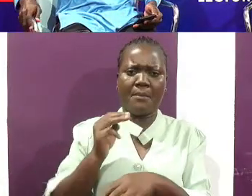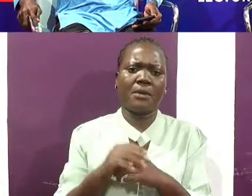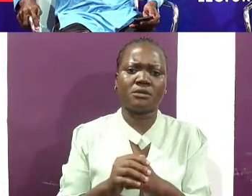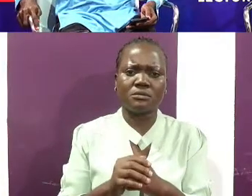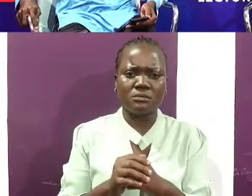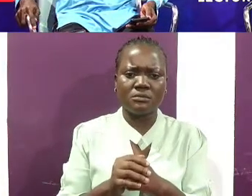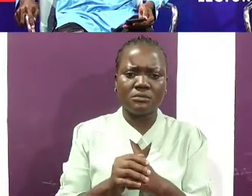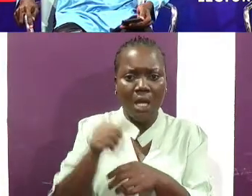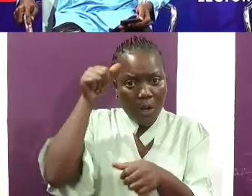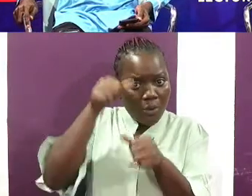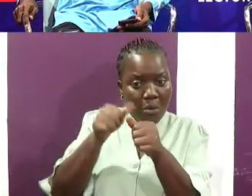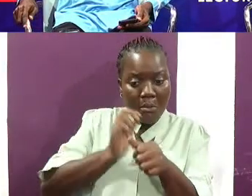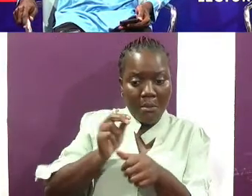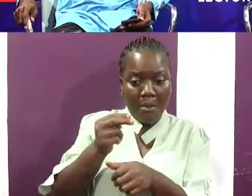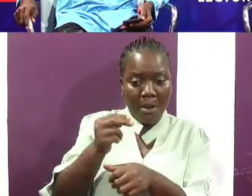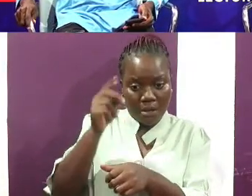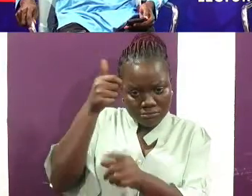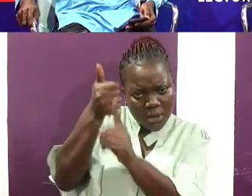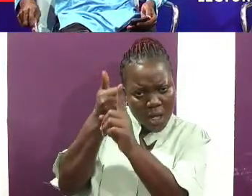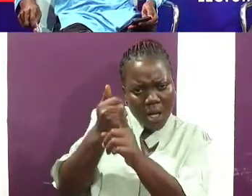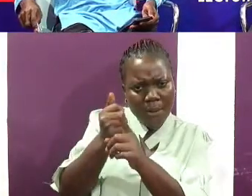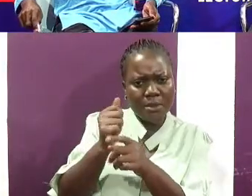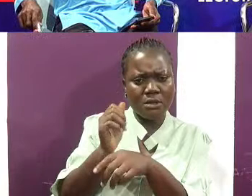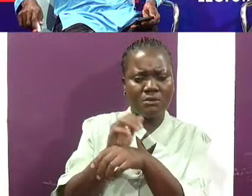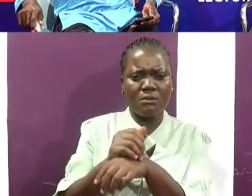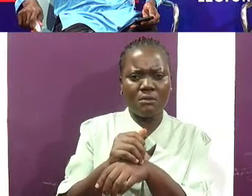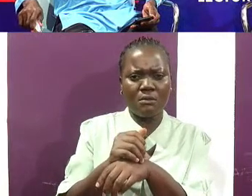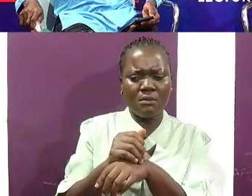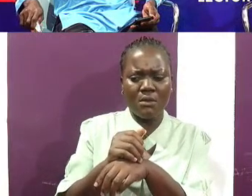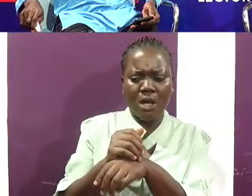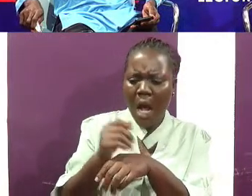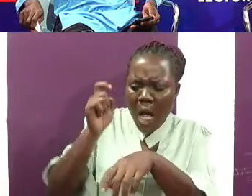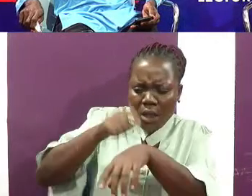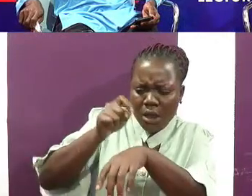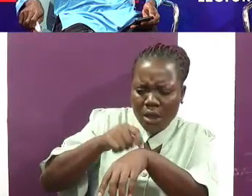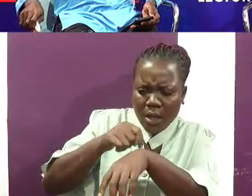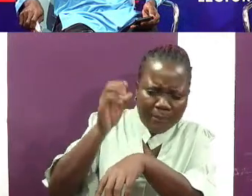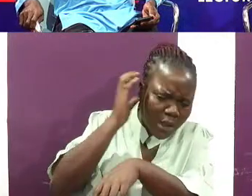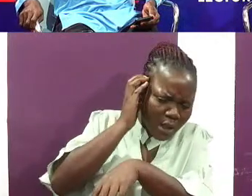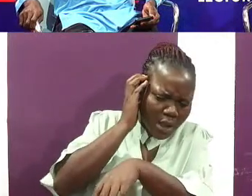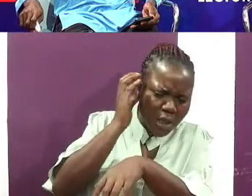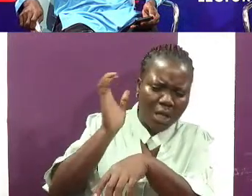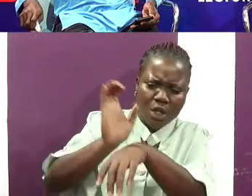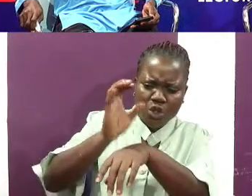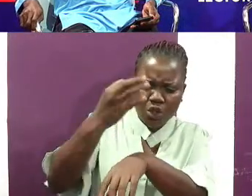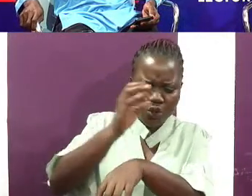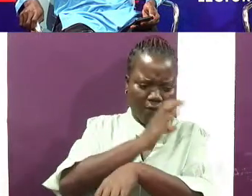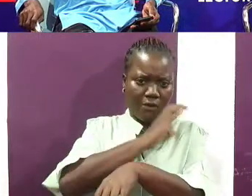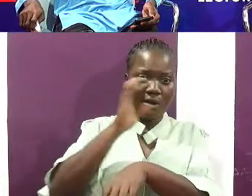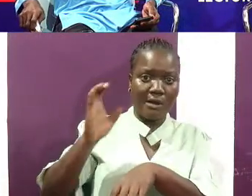e kai me ebra me teach Jesus of Christ enka na enam so ebo ame